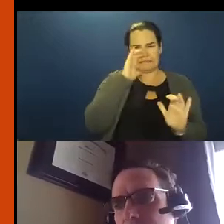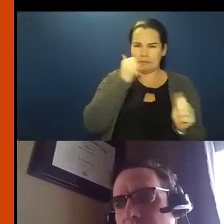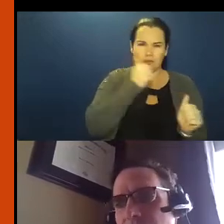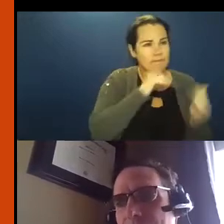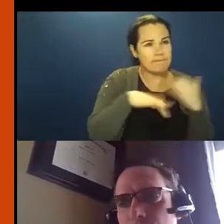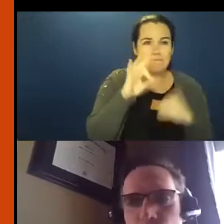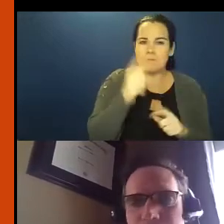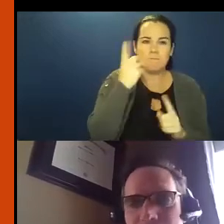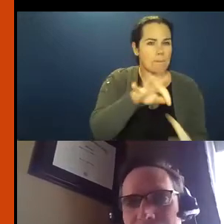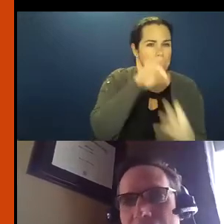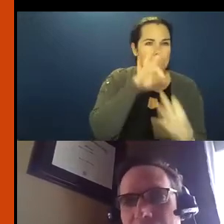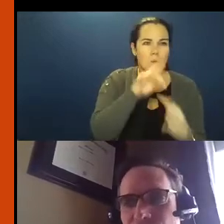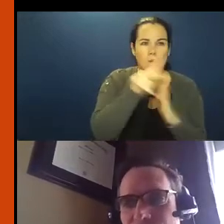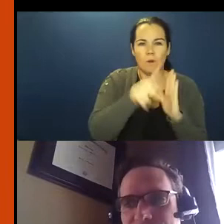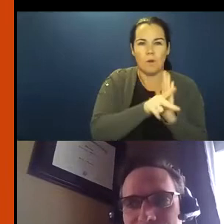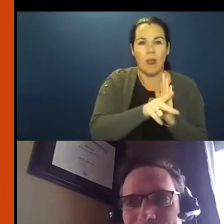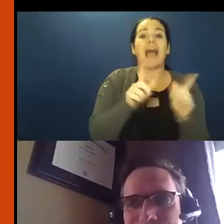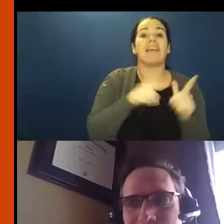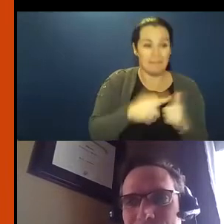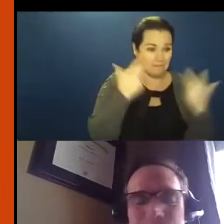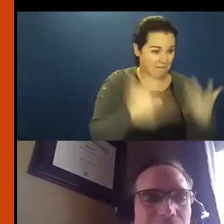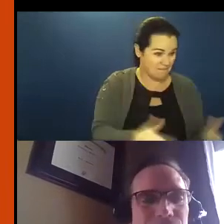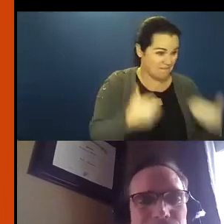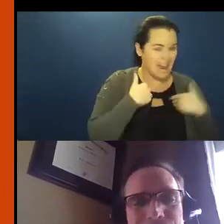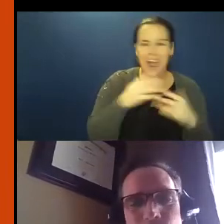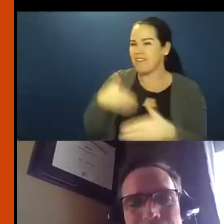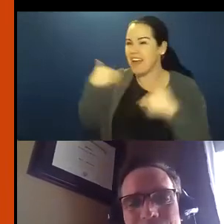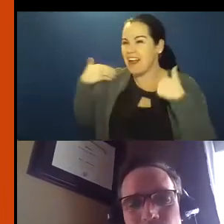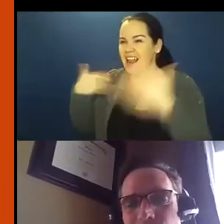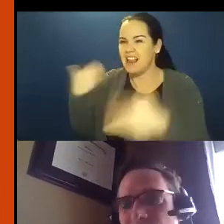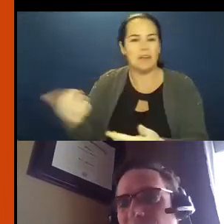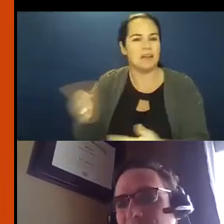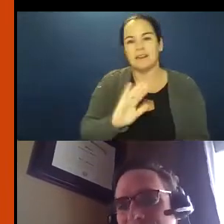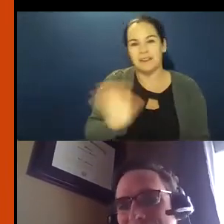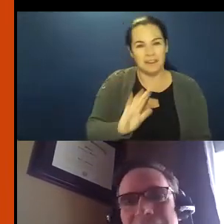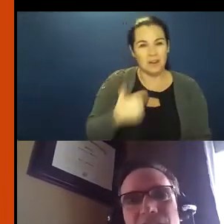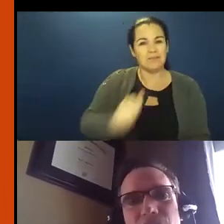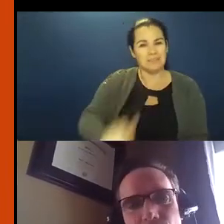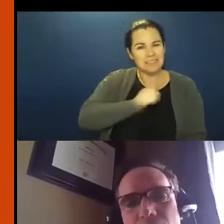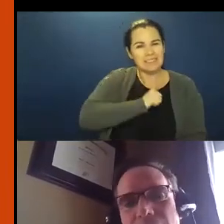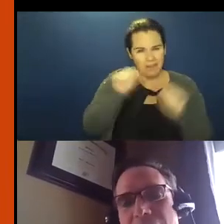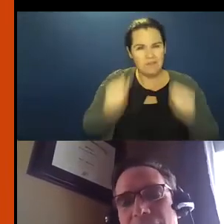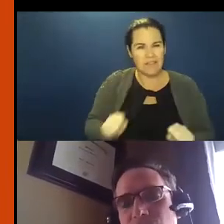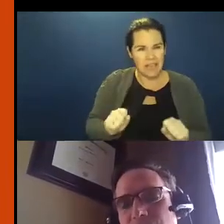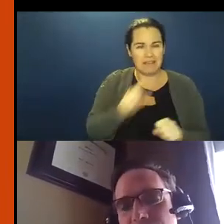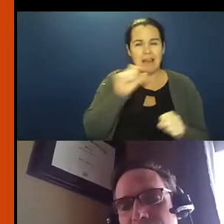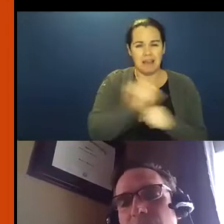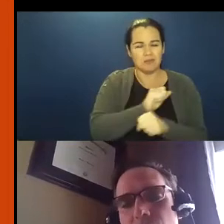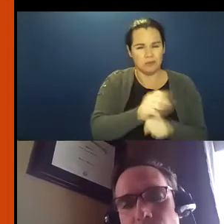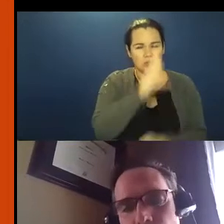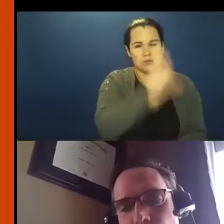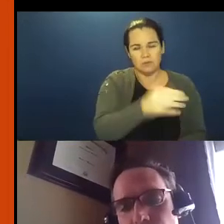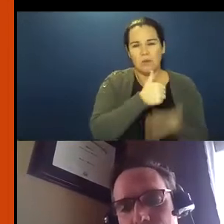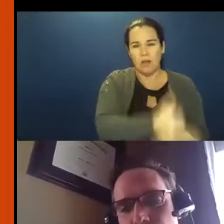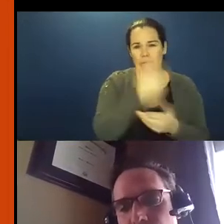policy before taking action, and sometimes forget that we ourselves can take direct action in